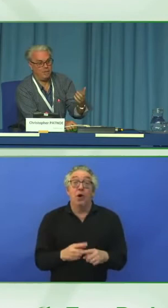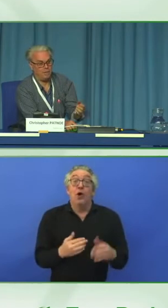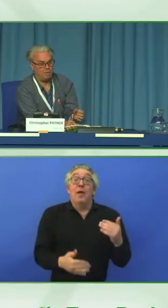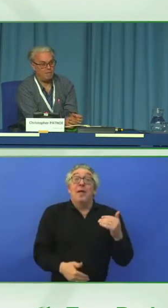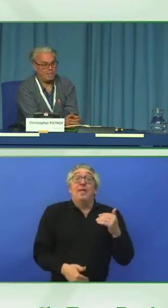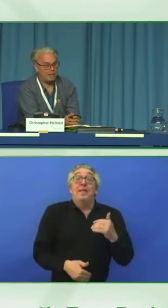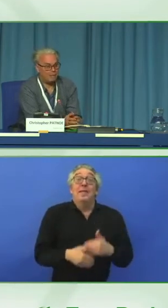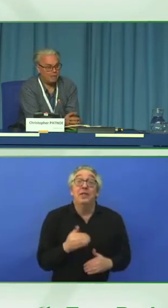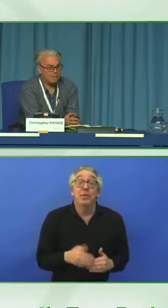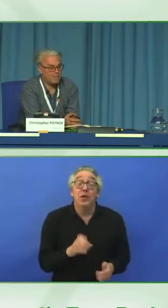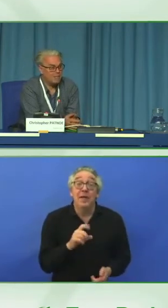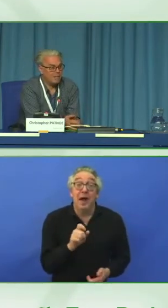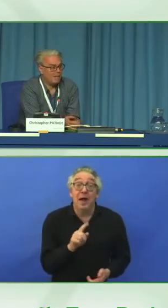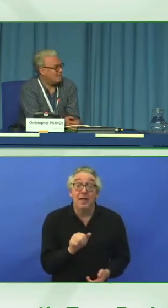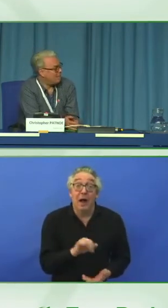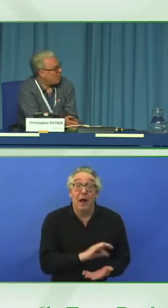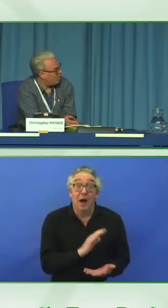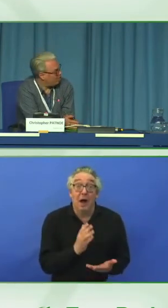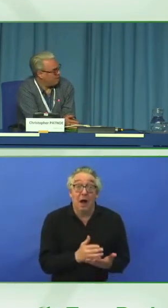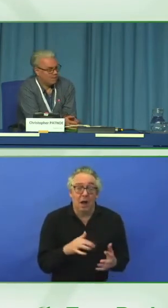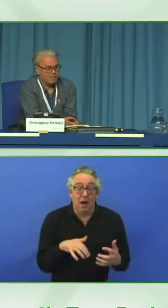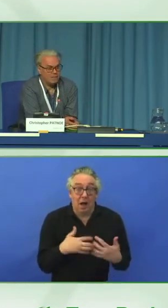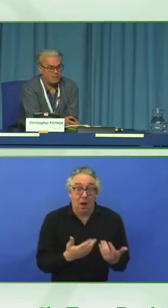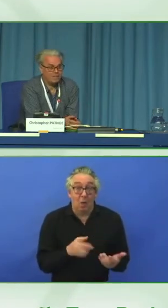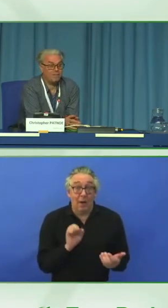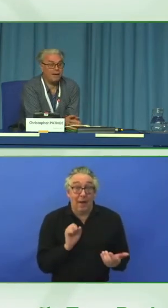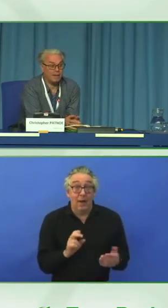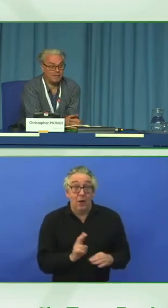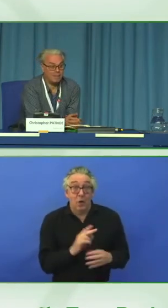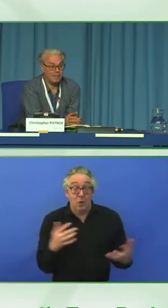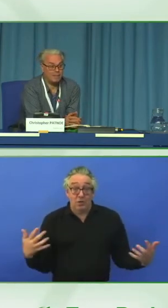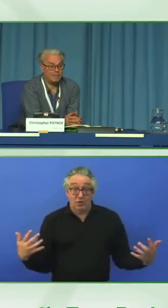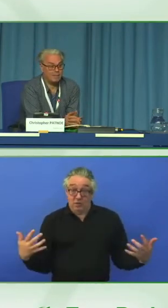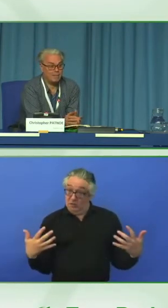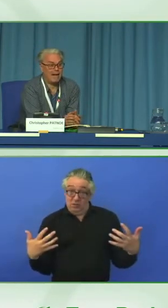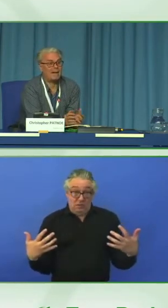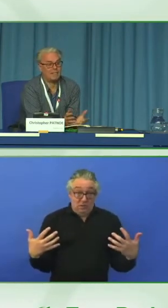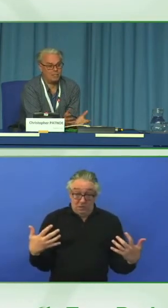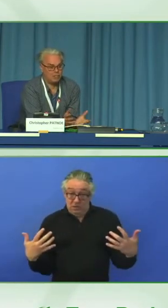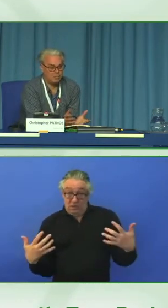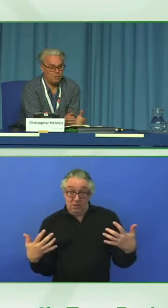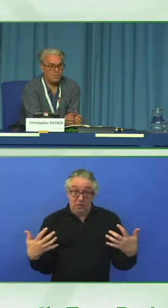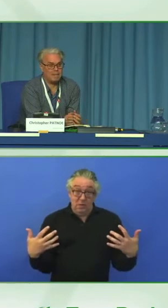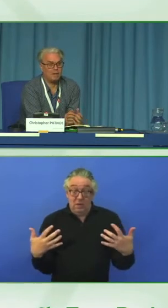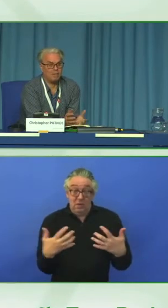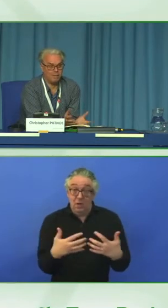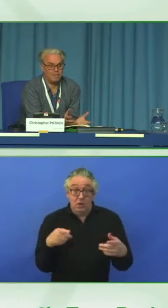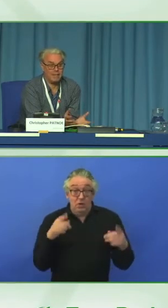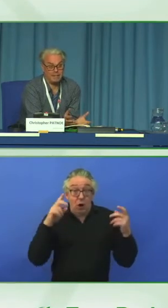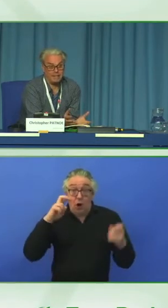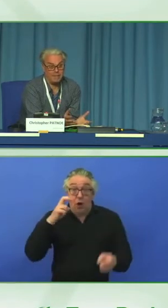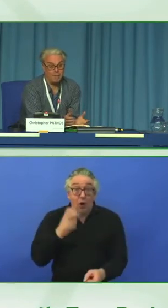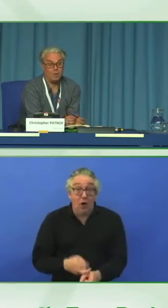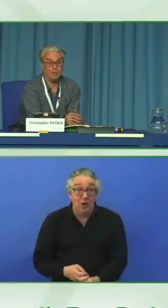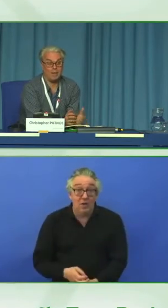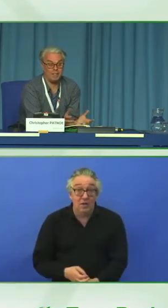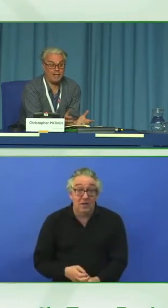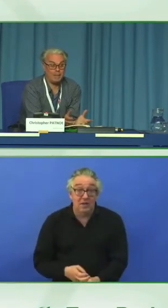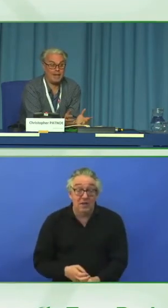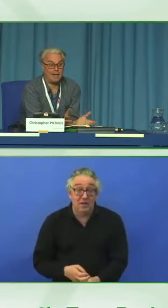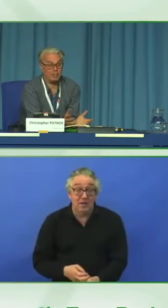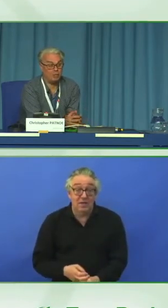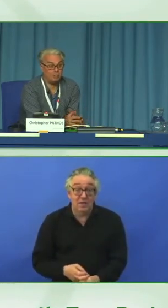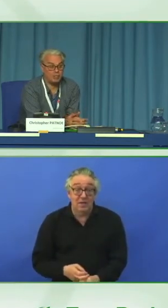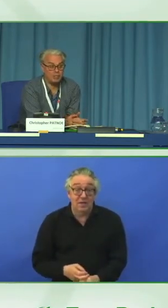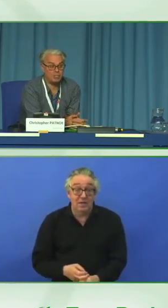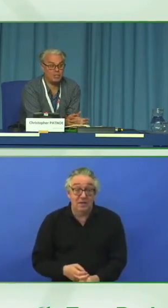them, of these algorithms, that's an even harder thing to find, because the access to the users makes it hard for us to get data. Without the